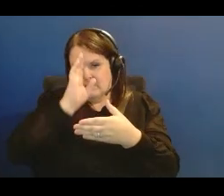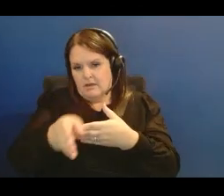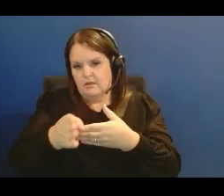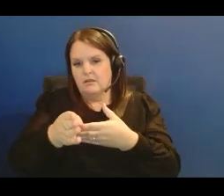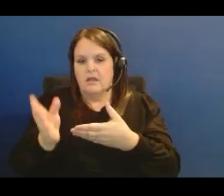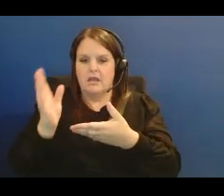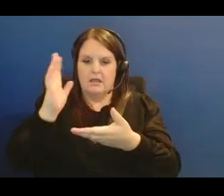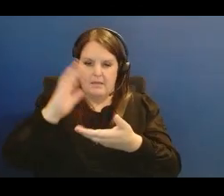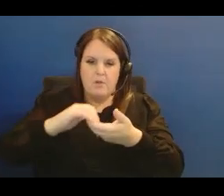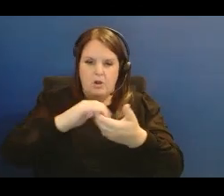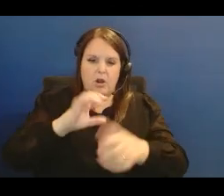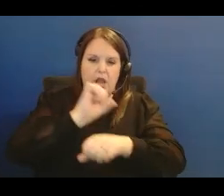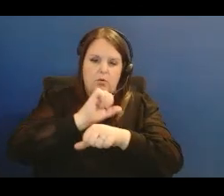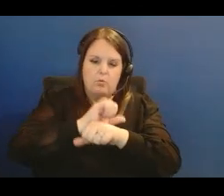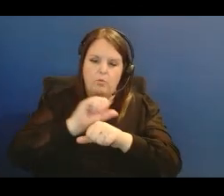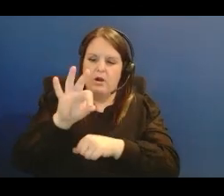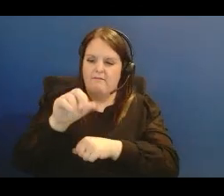workforce boards.